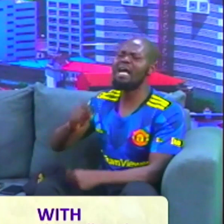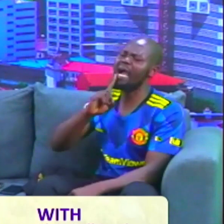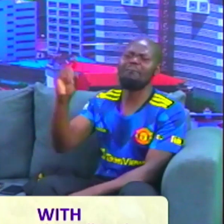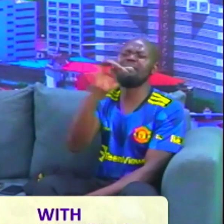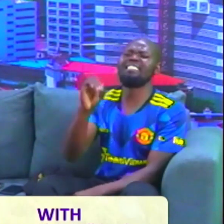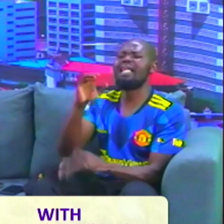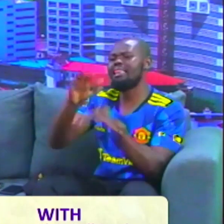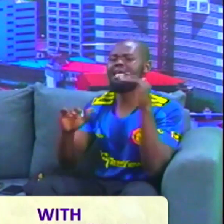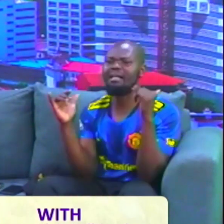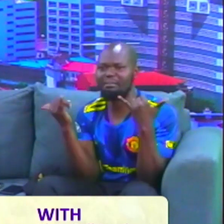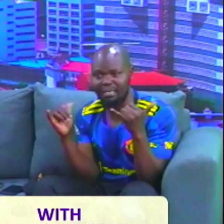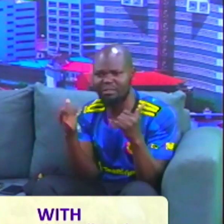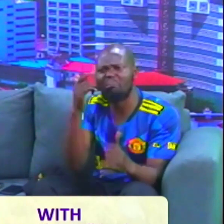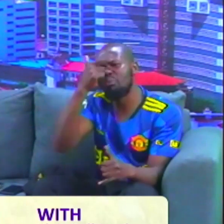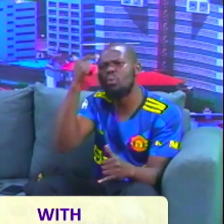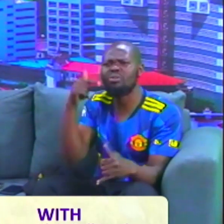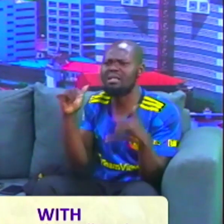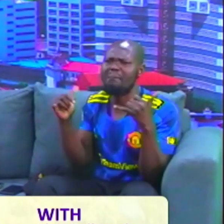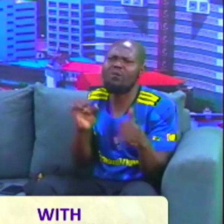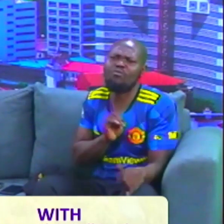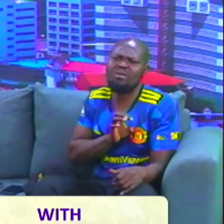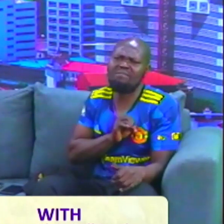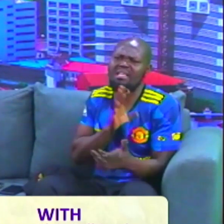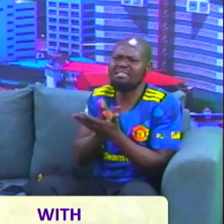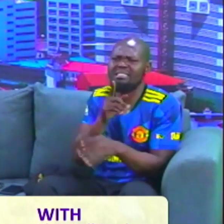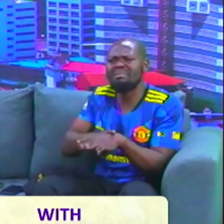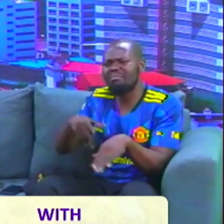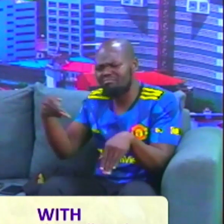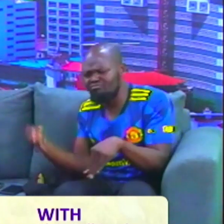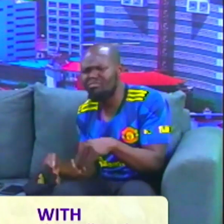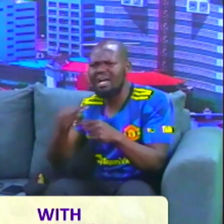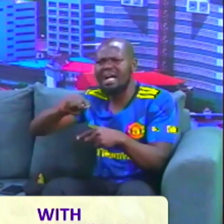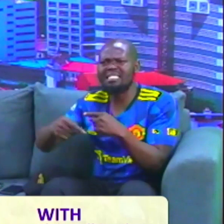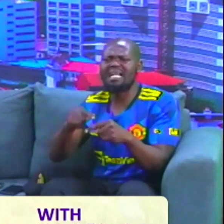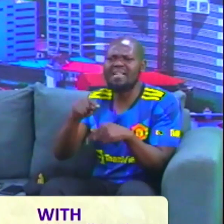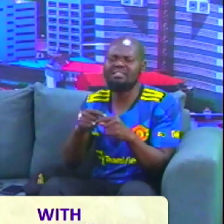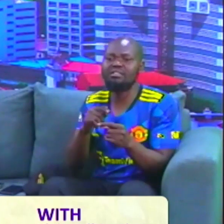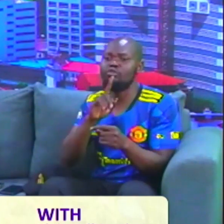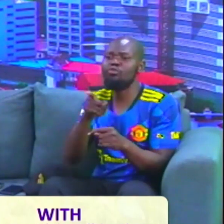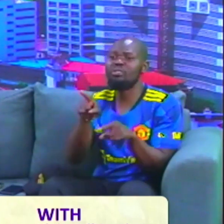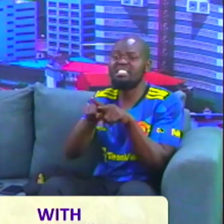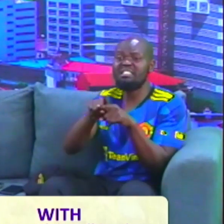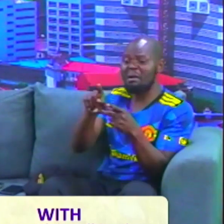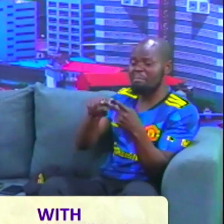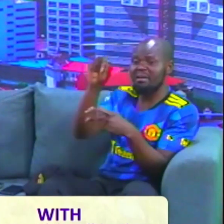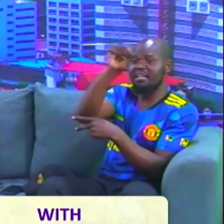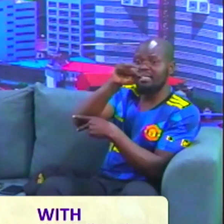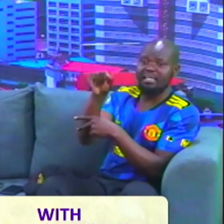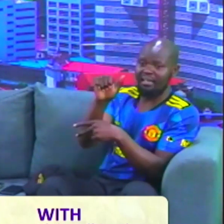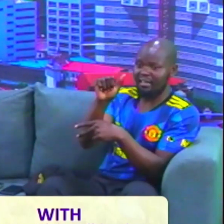have more fame. But I'm very happy because of Højlund, because he has a lot of experience.